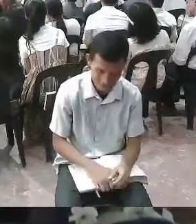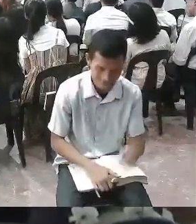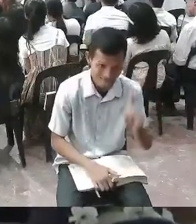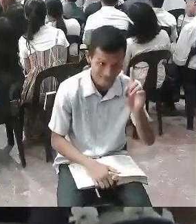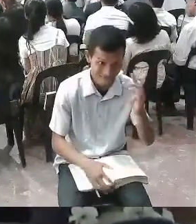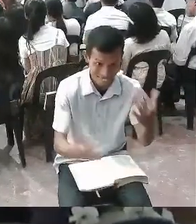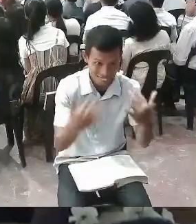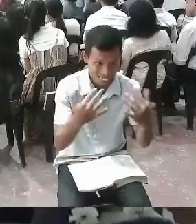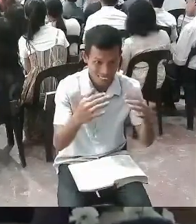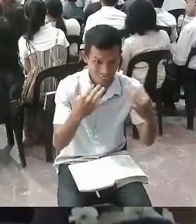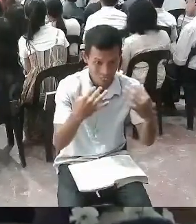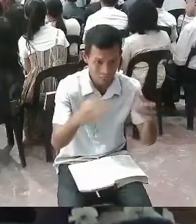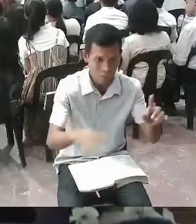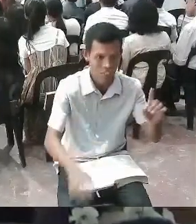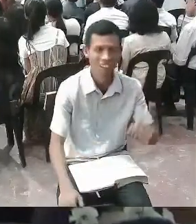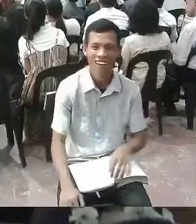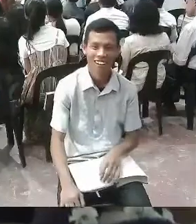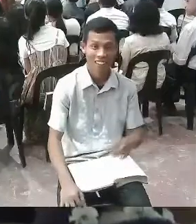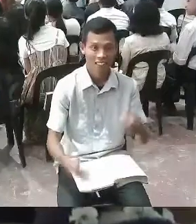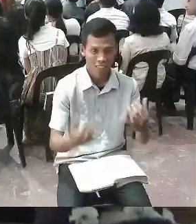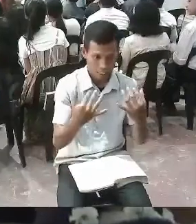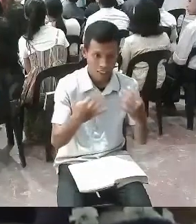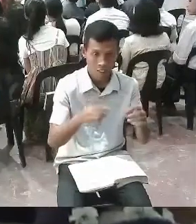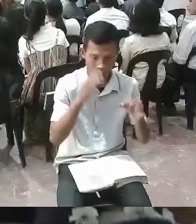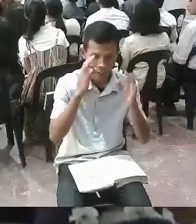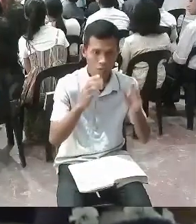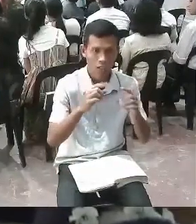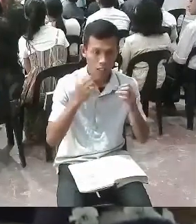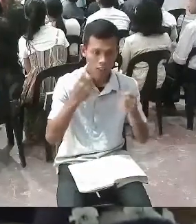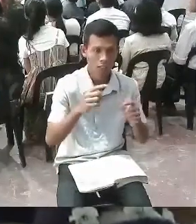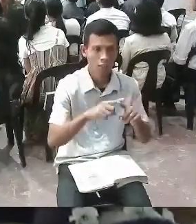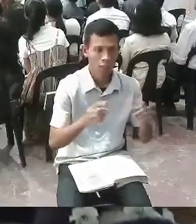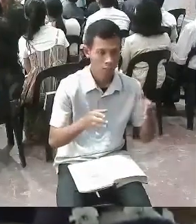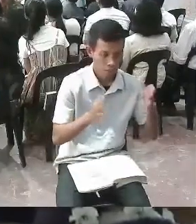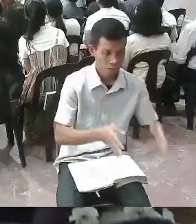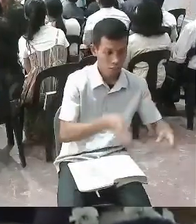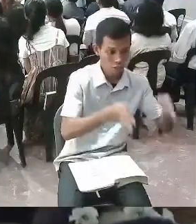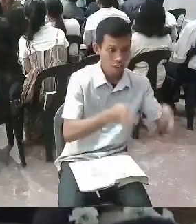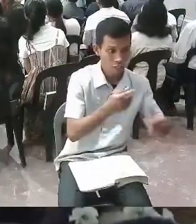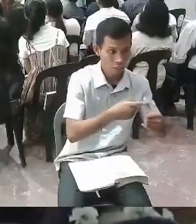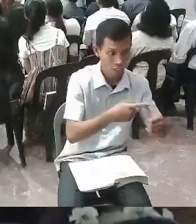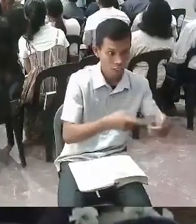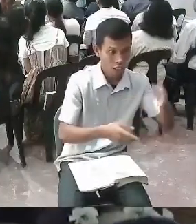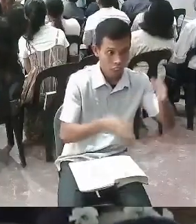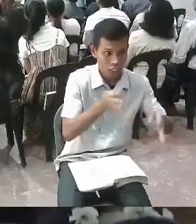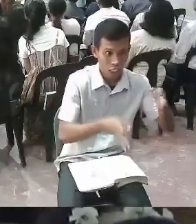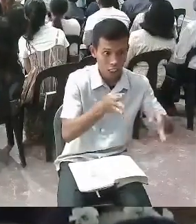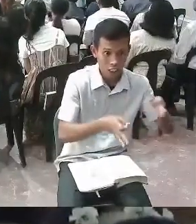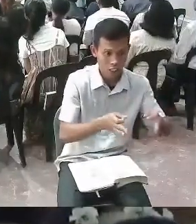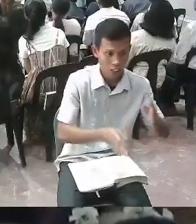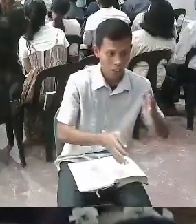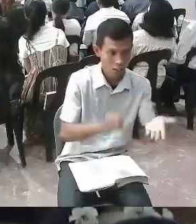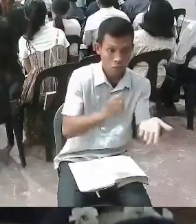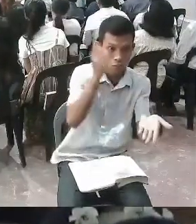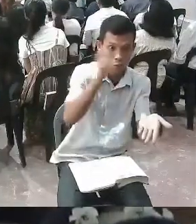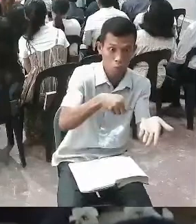LaGuardia's courtroom when he was a judge. The man's crime